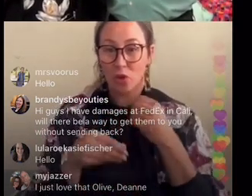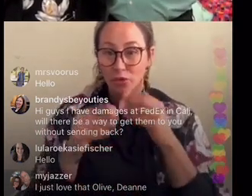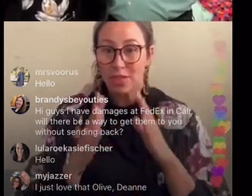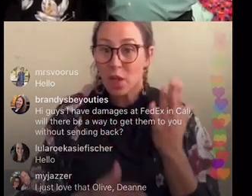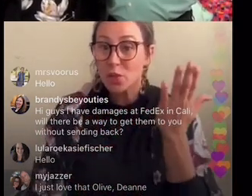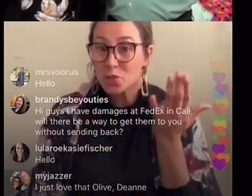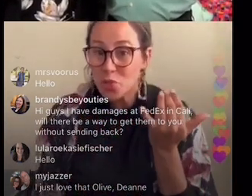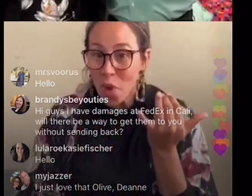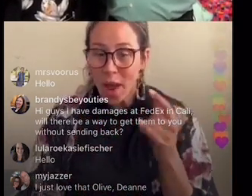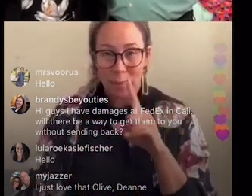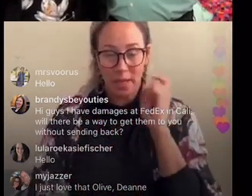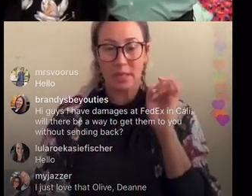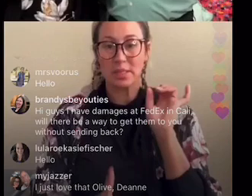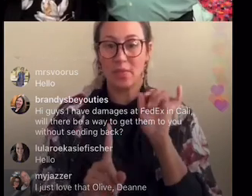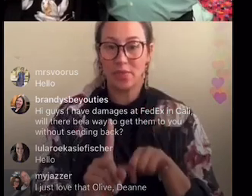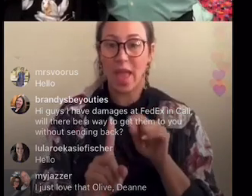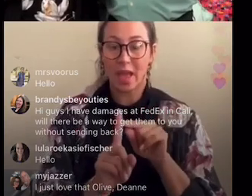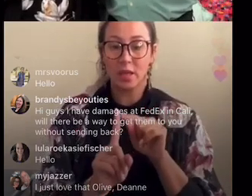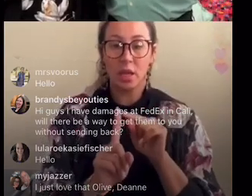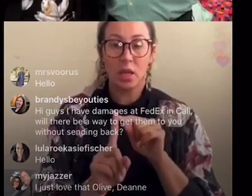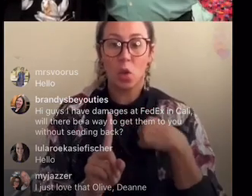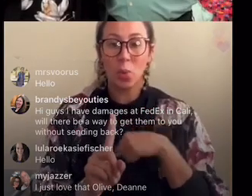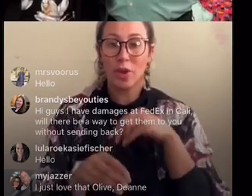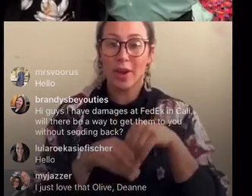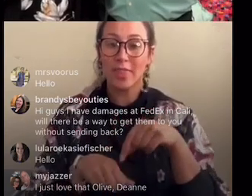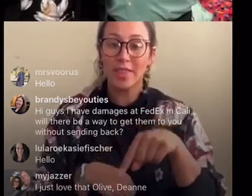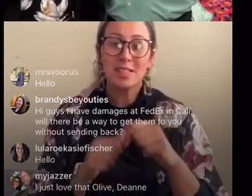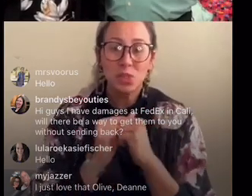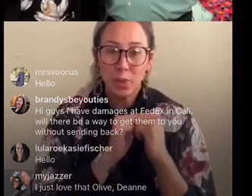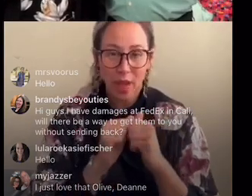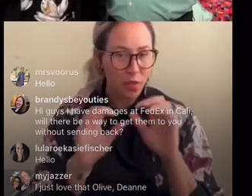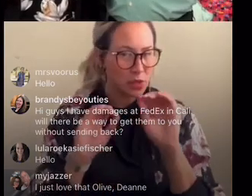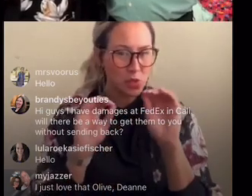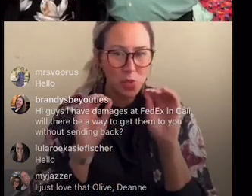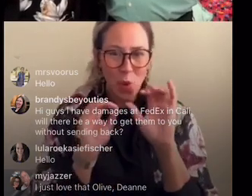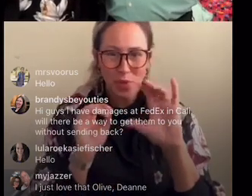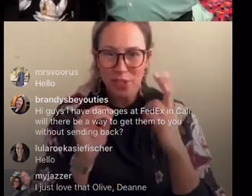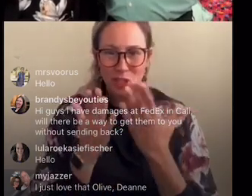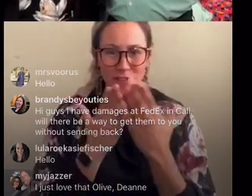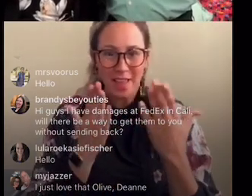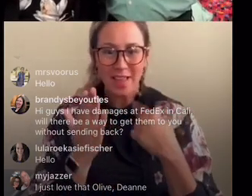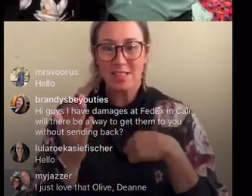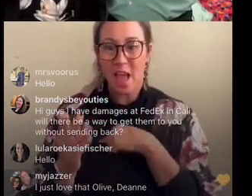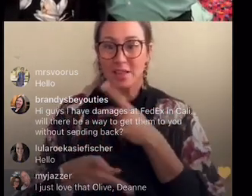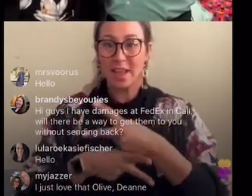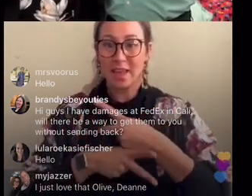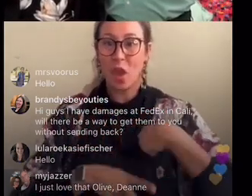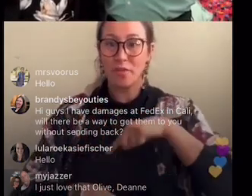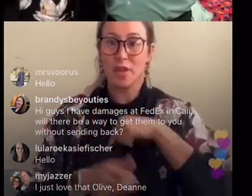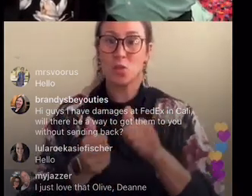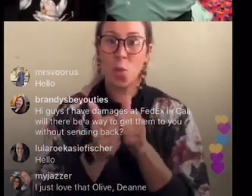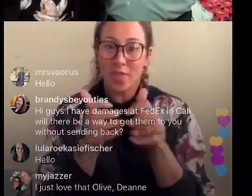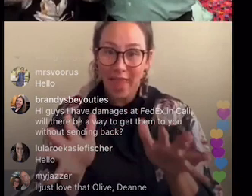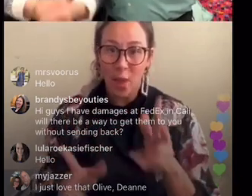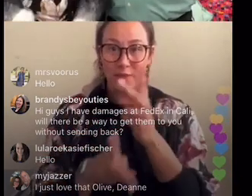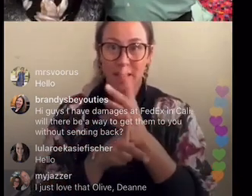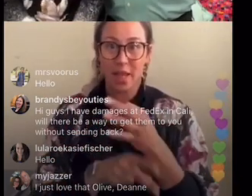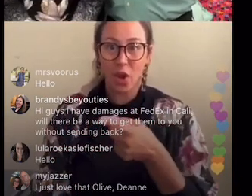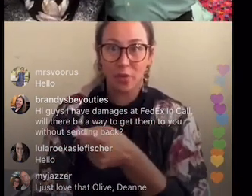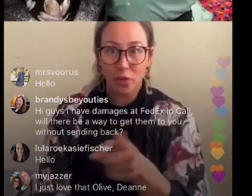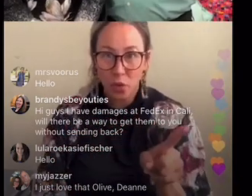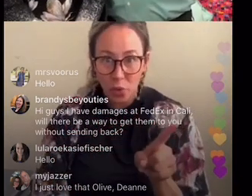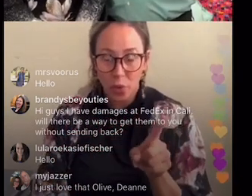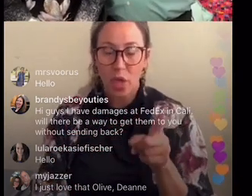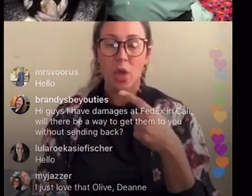Because that we're in this together. There's no such thing as us taking care of us without taking care of you. We take care